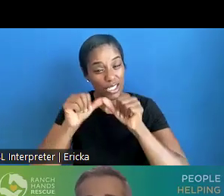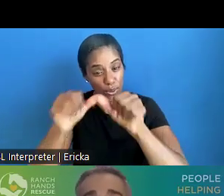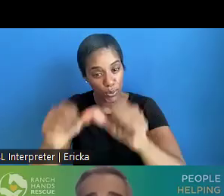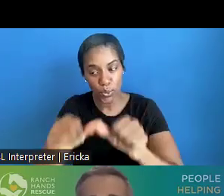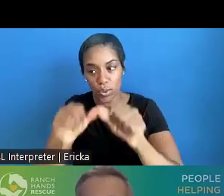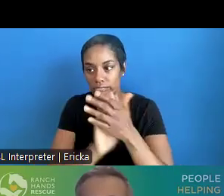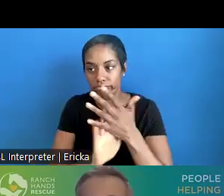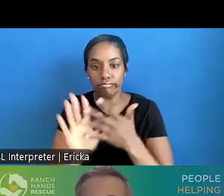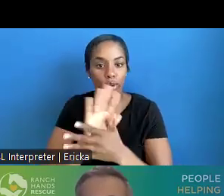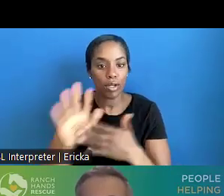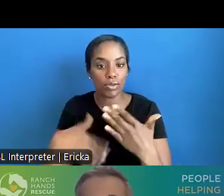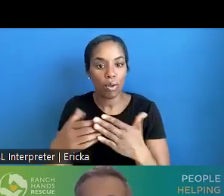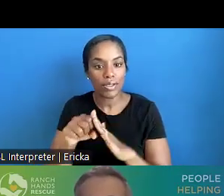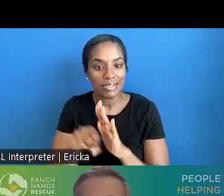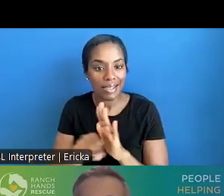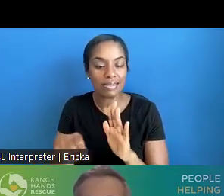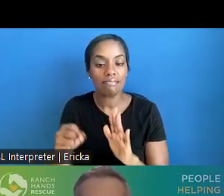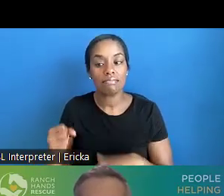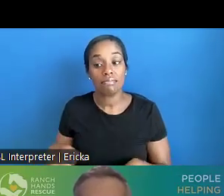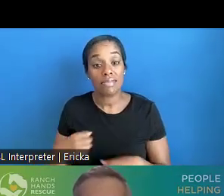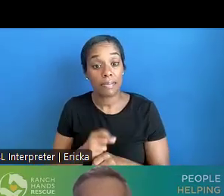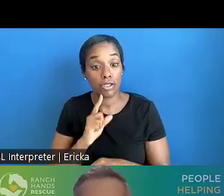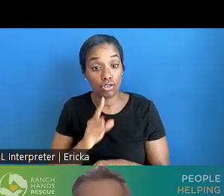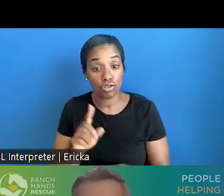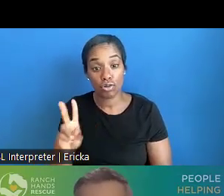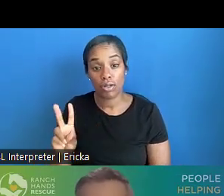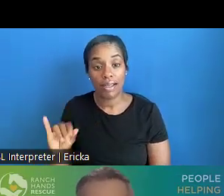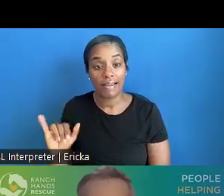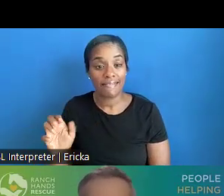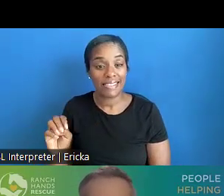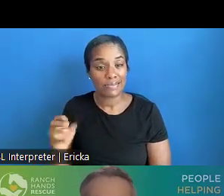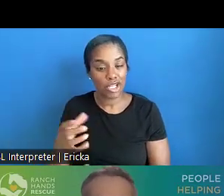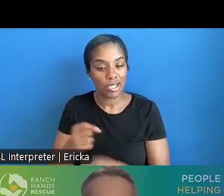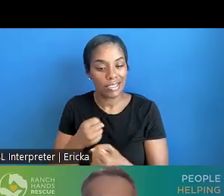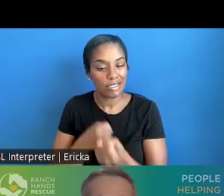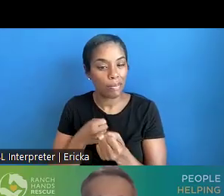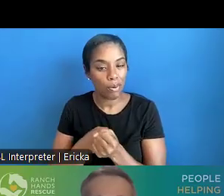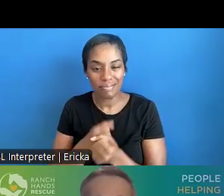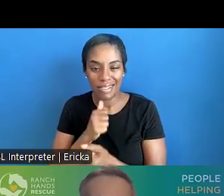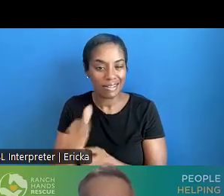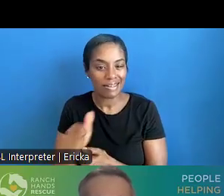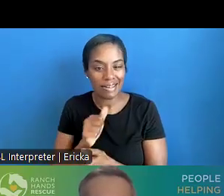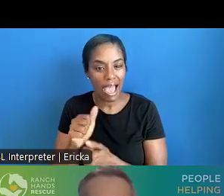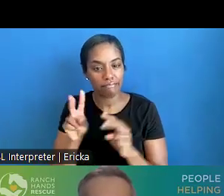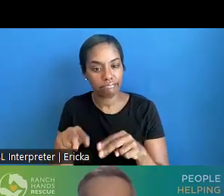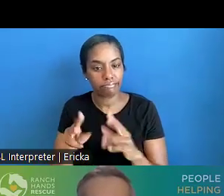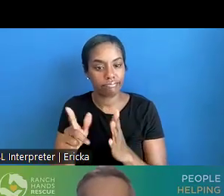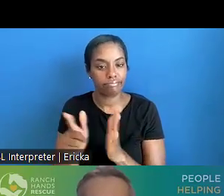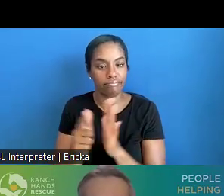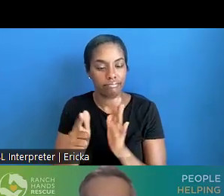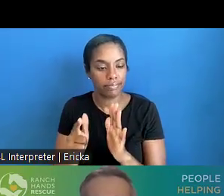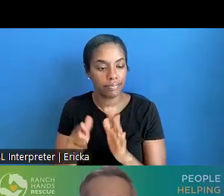Across all states so that victims are getting the support and resources they need and not the criminalization. Again, identifying these